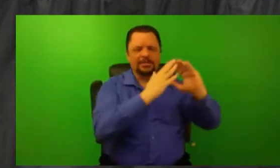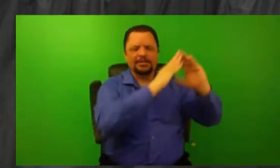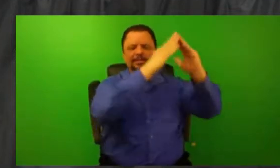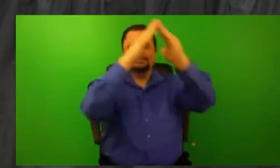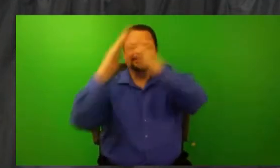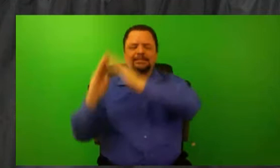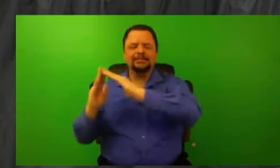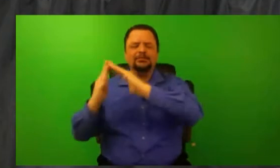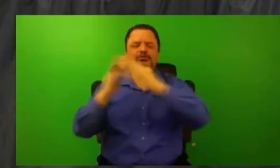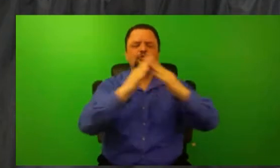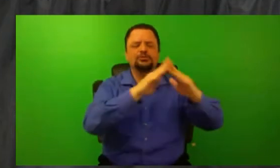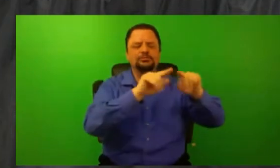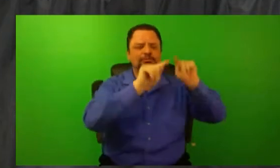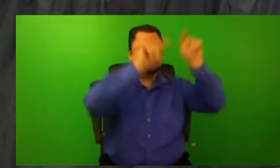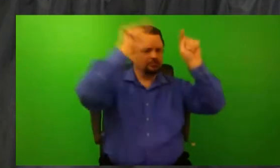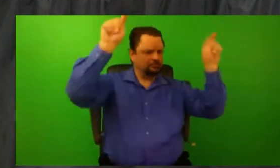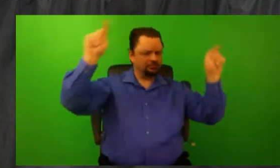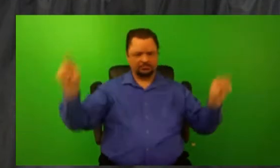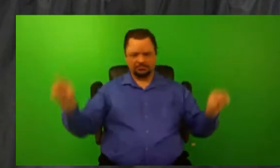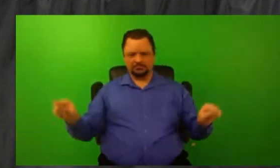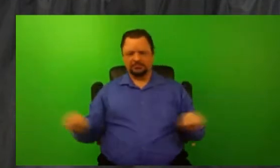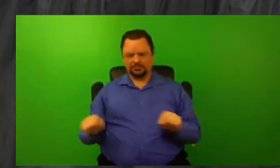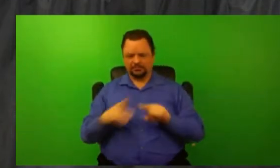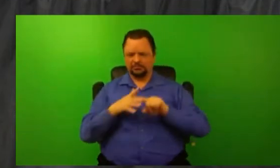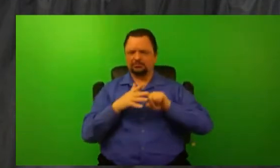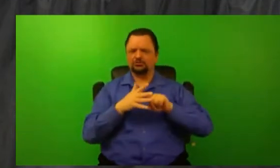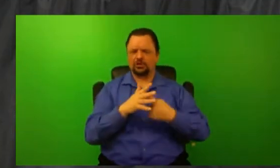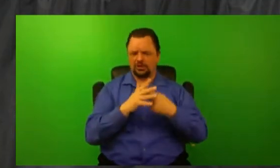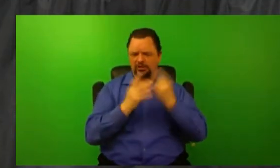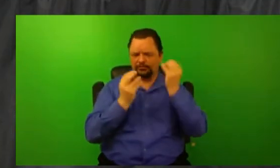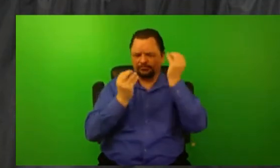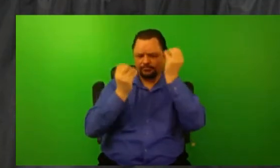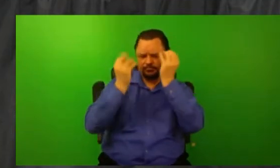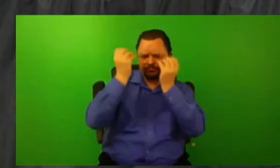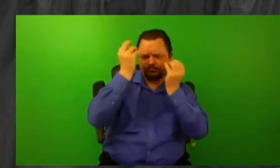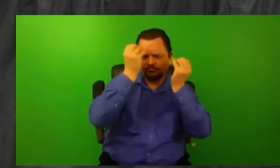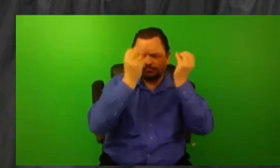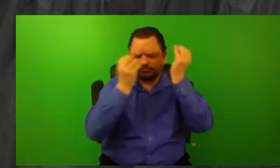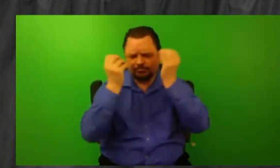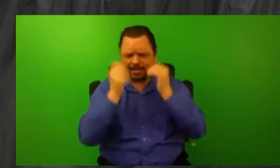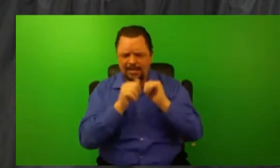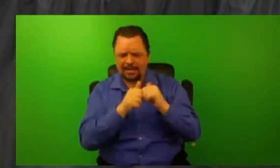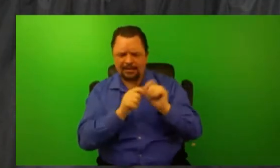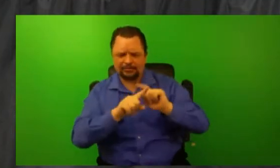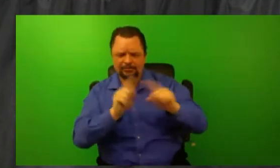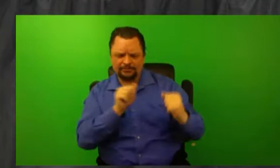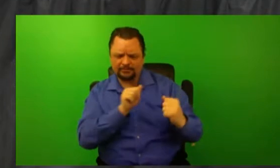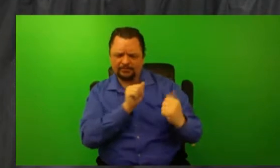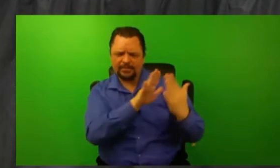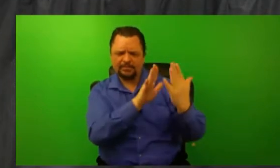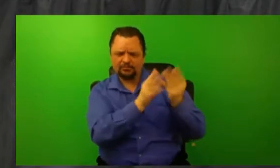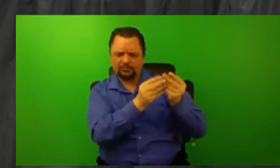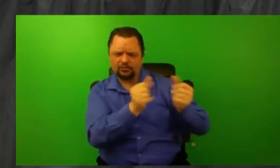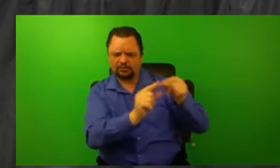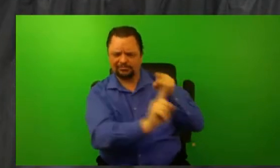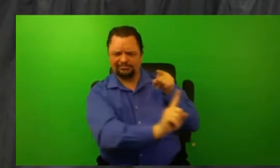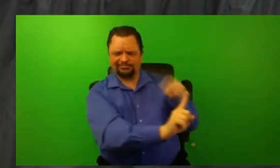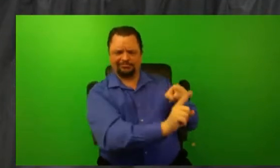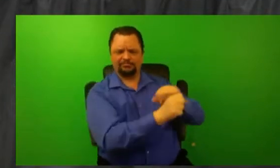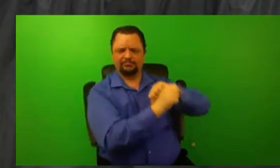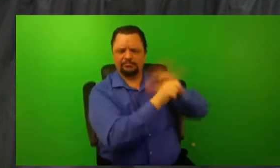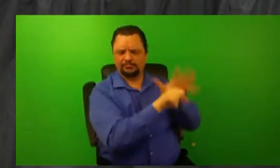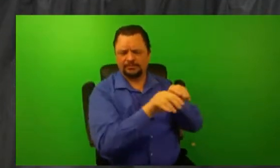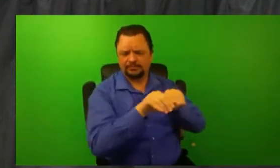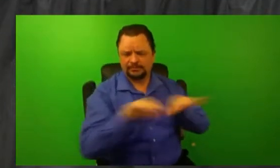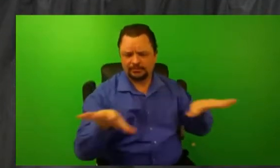to rethink their approach to COVID, and also that it is going to